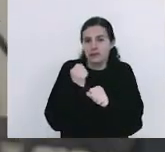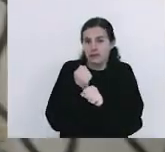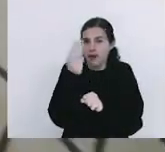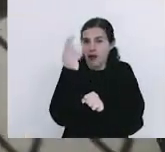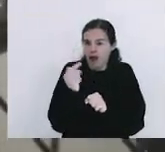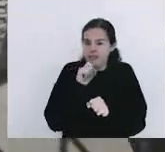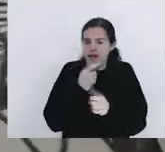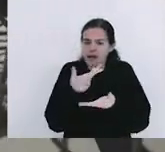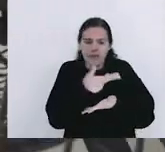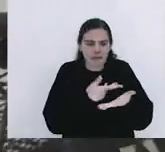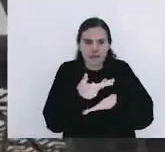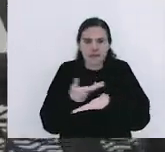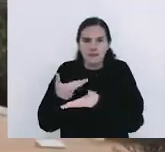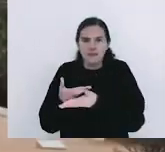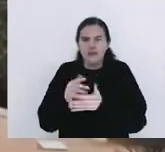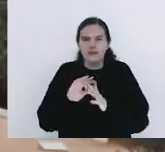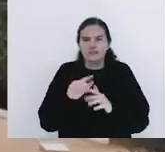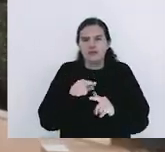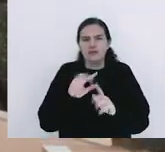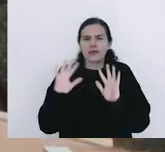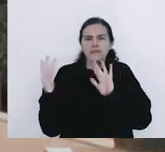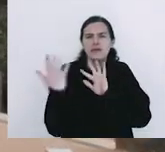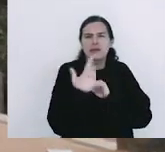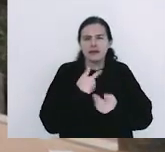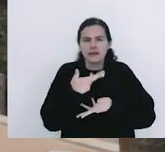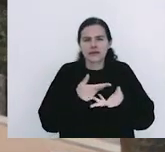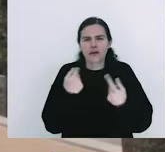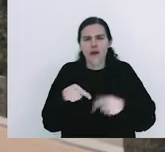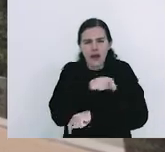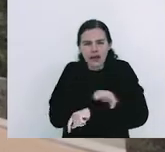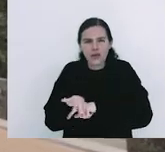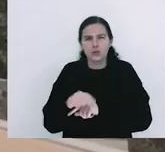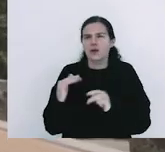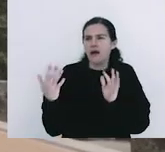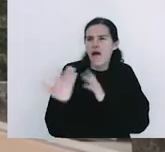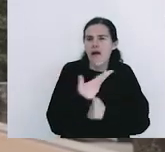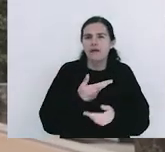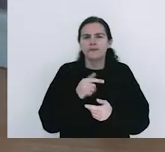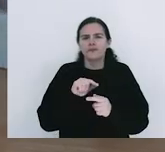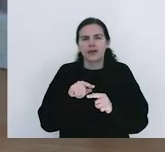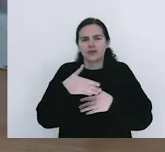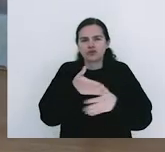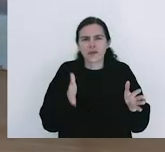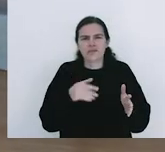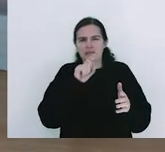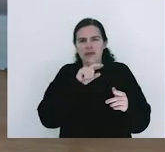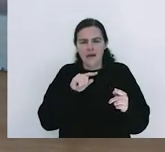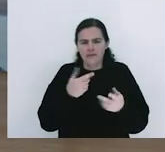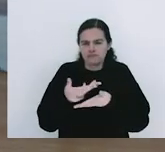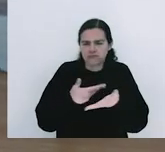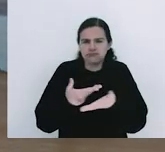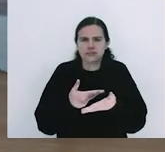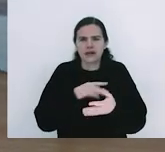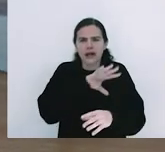art interact with the entire environment, the architecture around, the space around, that the space